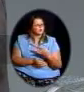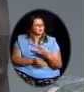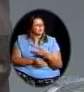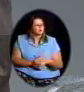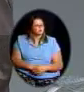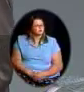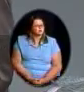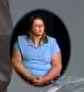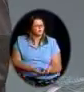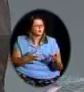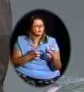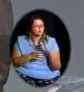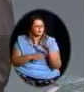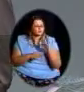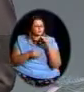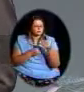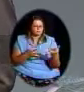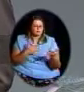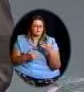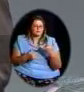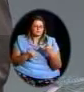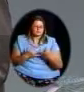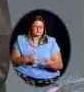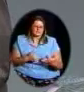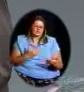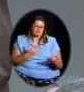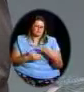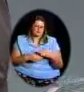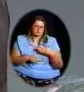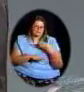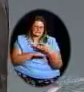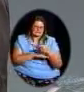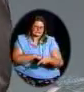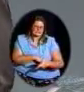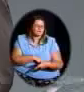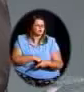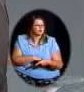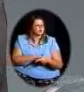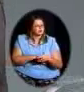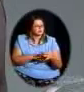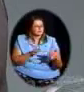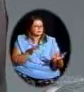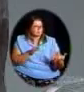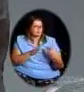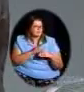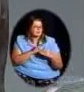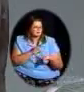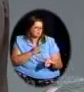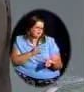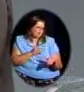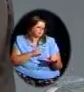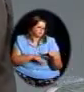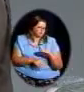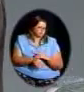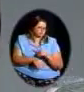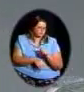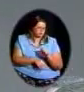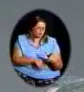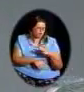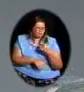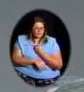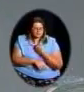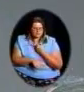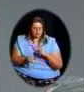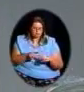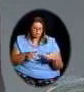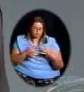input, whether it be this evening or as you have time to digest, either through email to Dr. All and myself. But we would like to just take a moment,